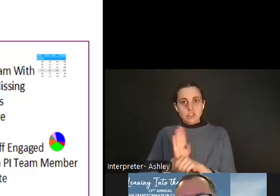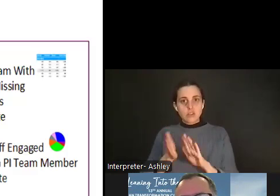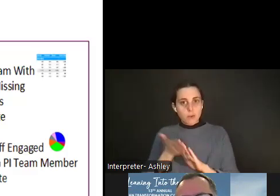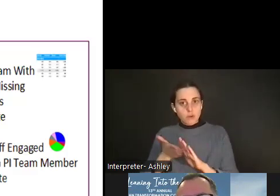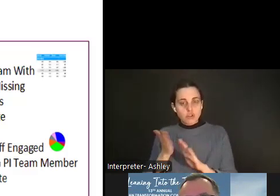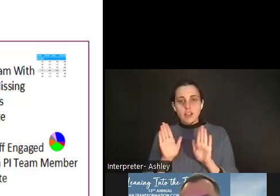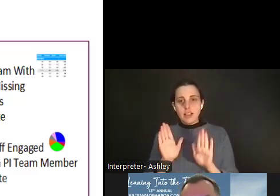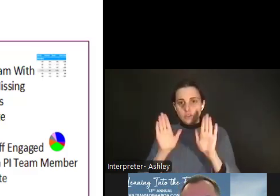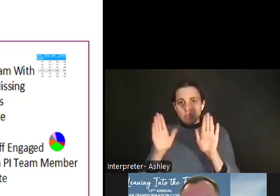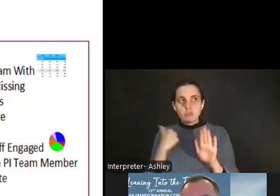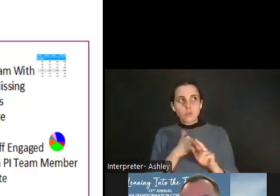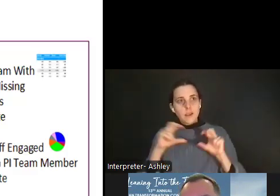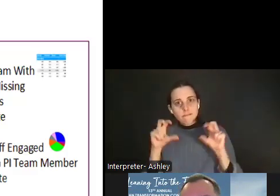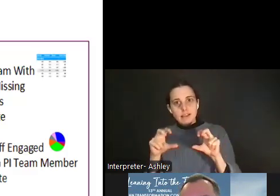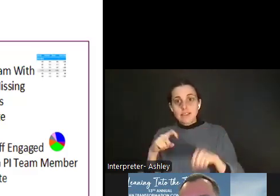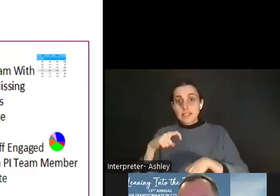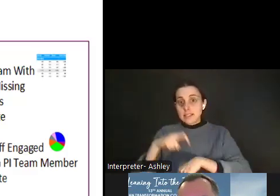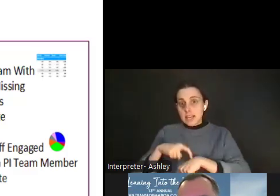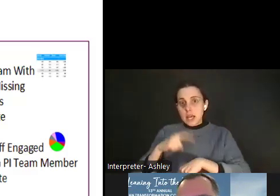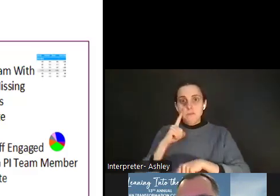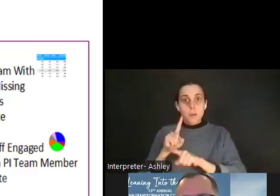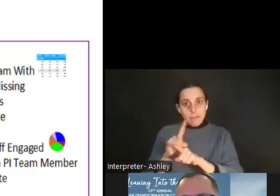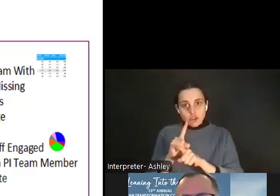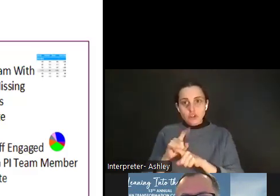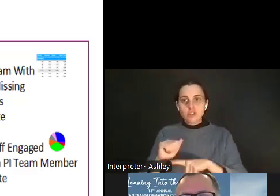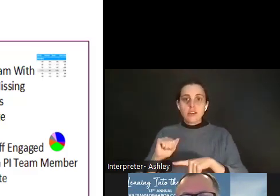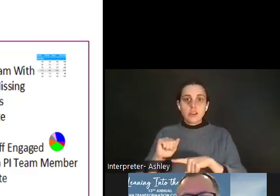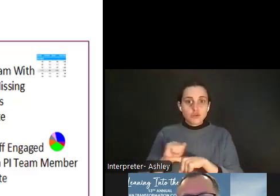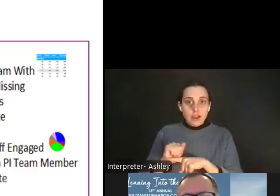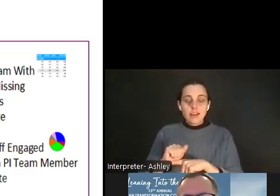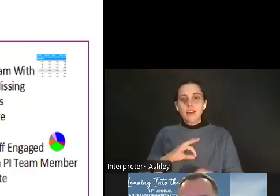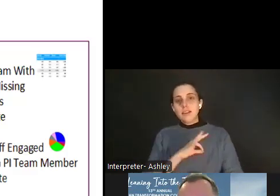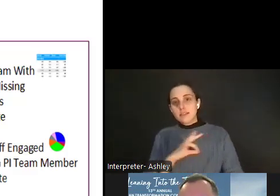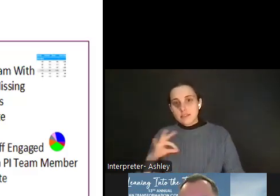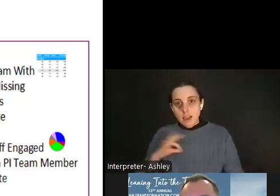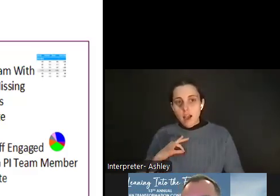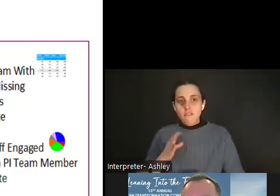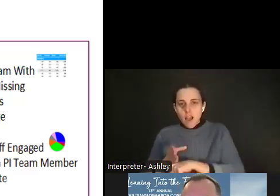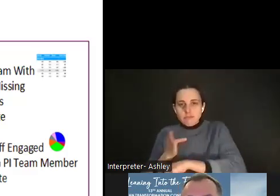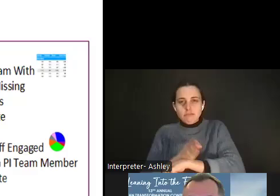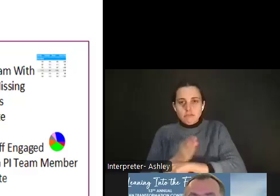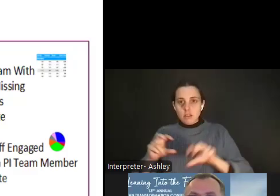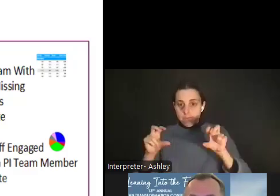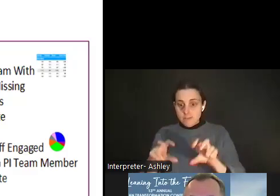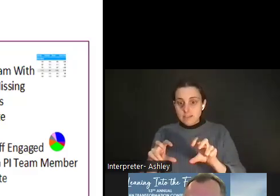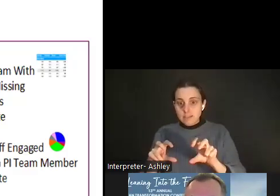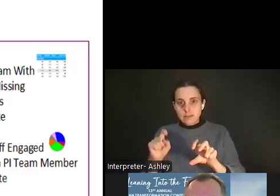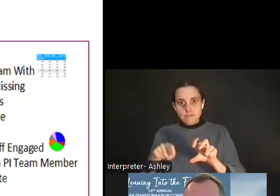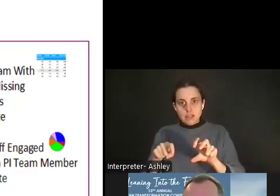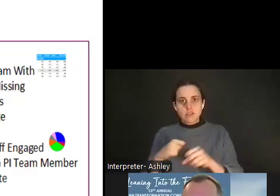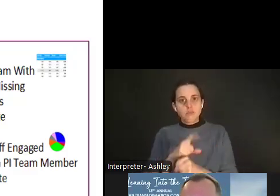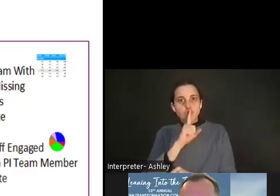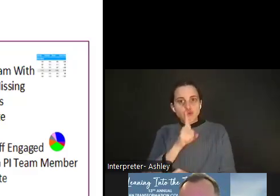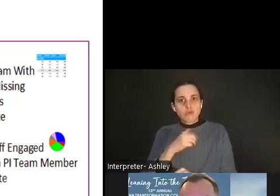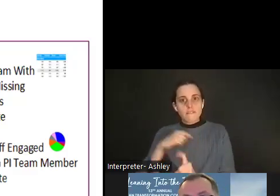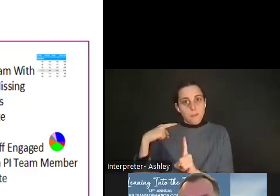time, in our staff time to do these process improvements, and we want to make sure that an investment has a positive and great